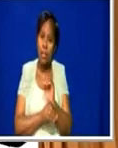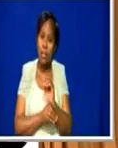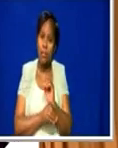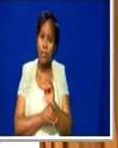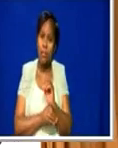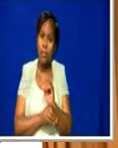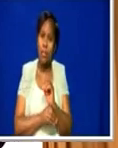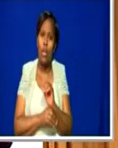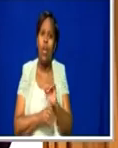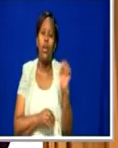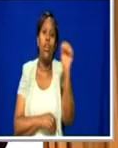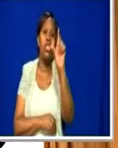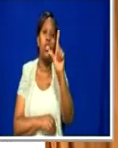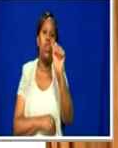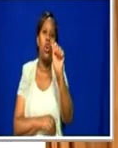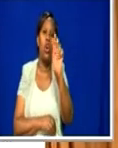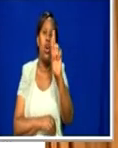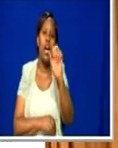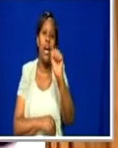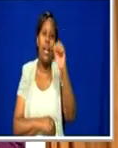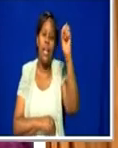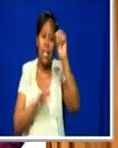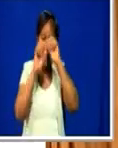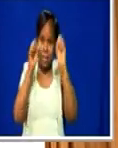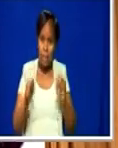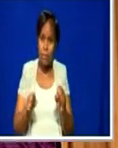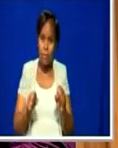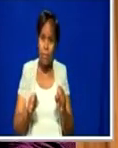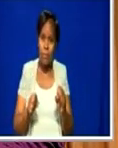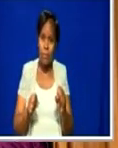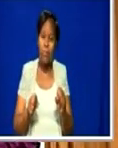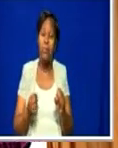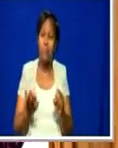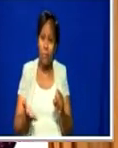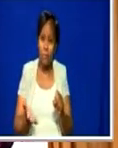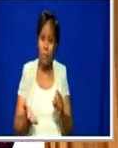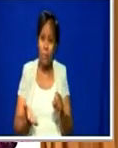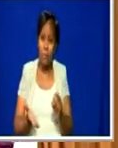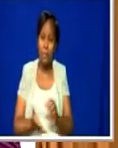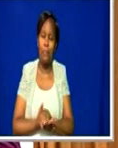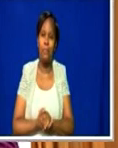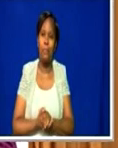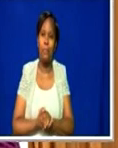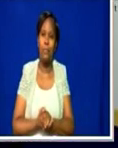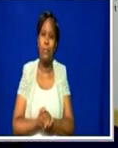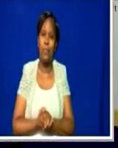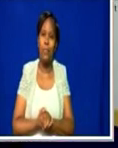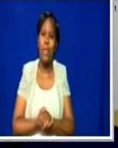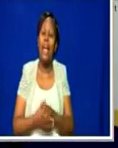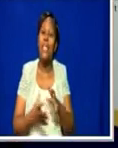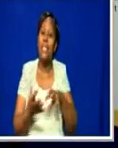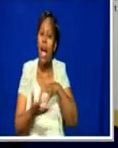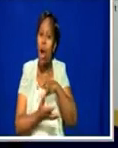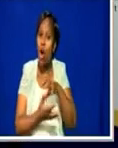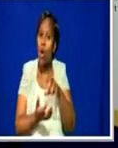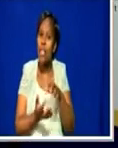Not solar panel. solar system. Solar system. Solar system. So solar system. Yes. It's a